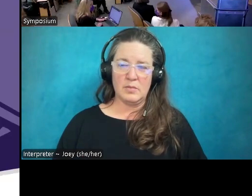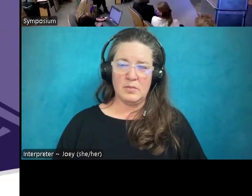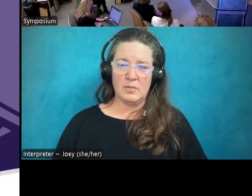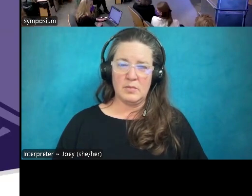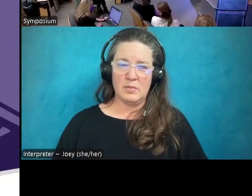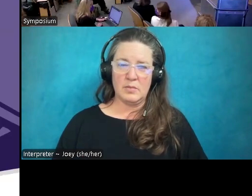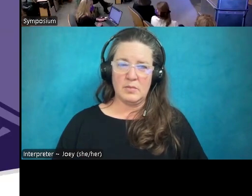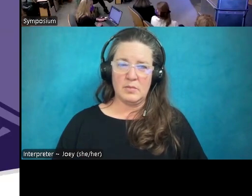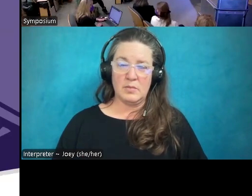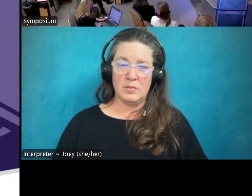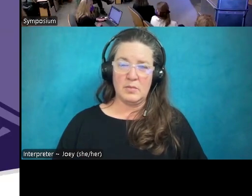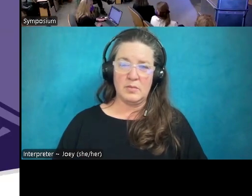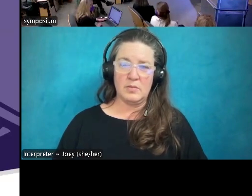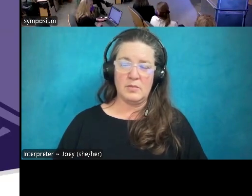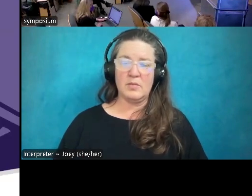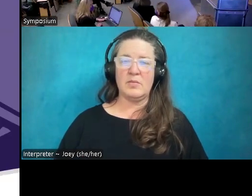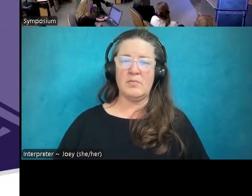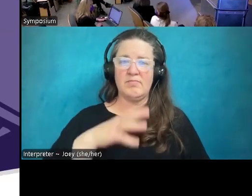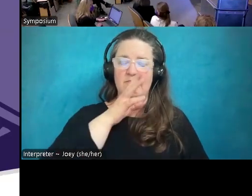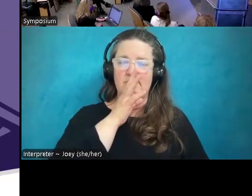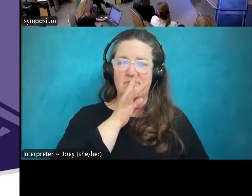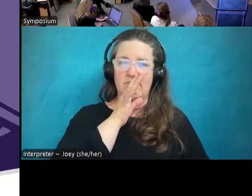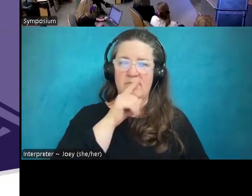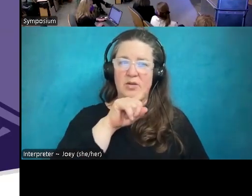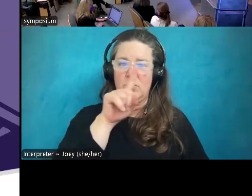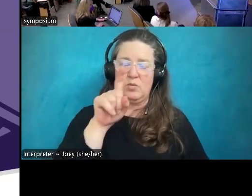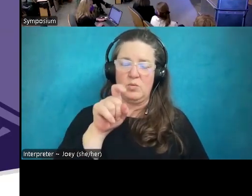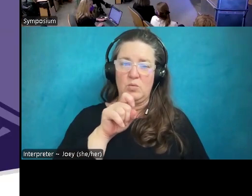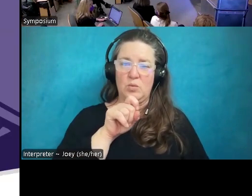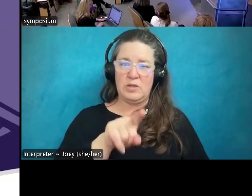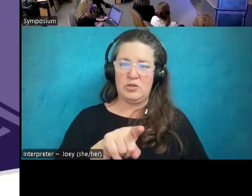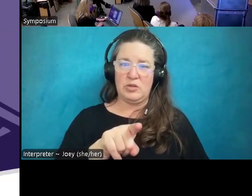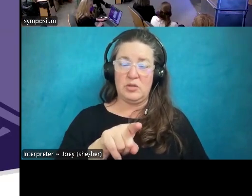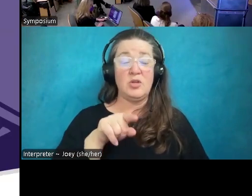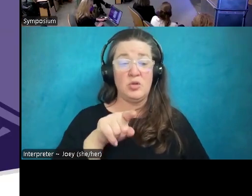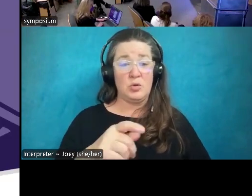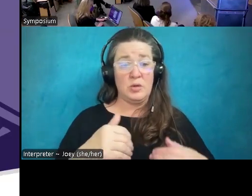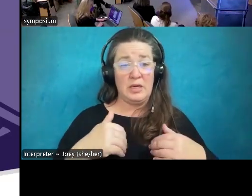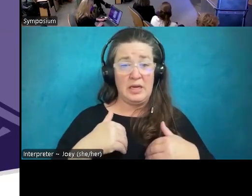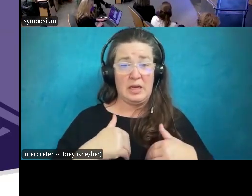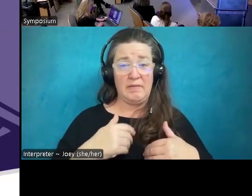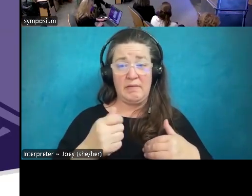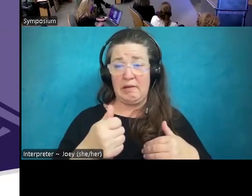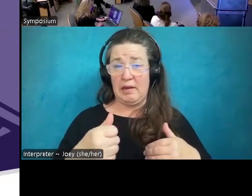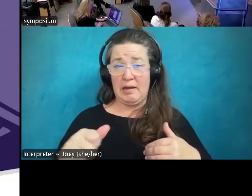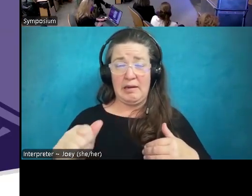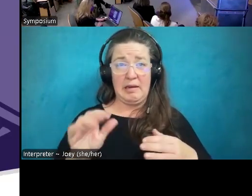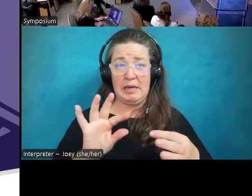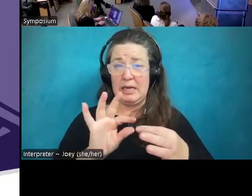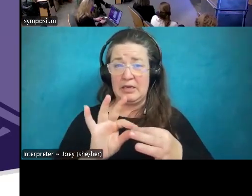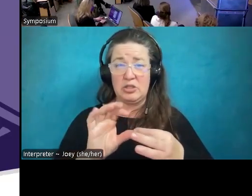Great. My question is, do you have any connection or knowledge of resources